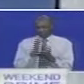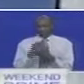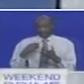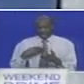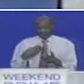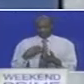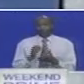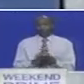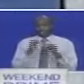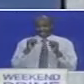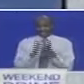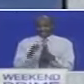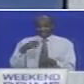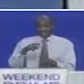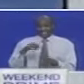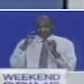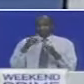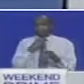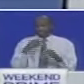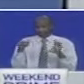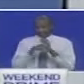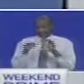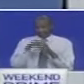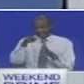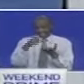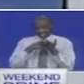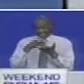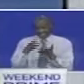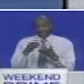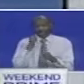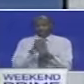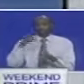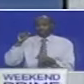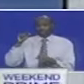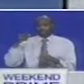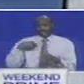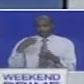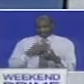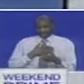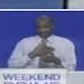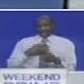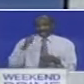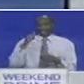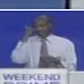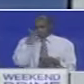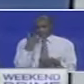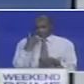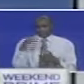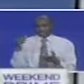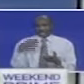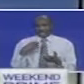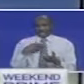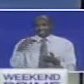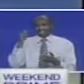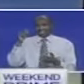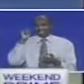You do want to stay with us. Remember, if you want to participate in the discussion, do so on Twitter. My handle is at Yvonne Okwara. You can also tweet us at